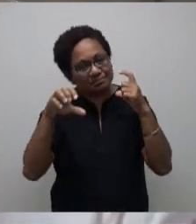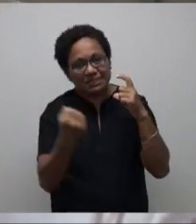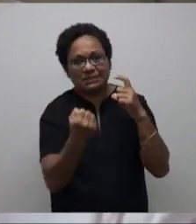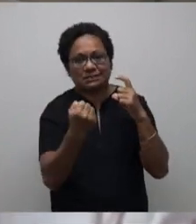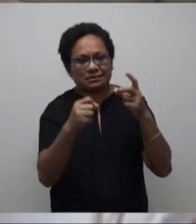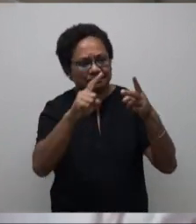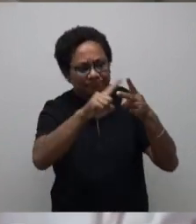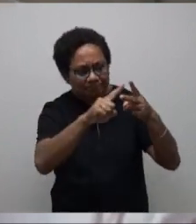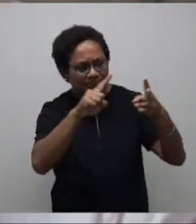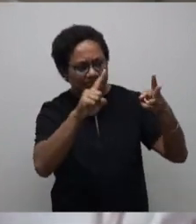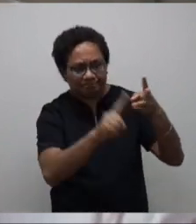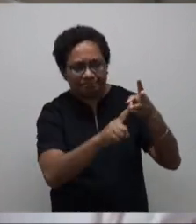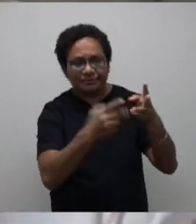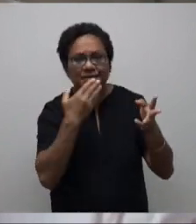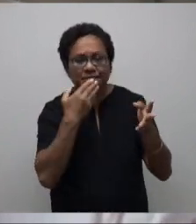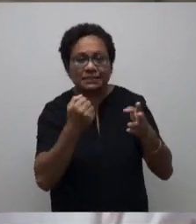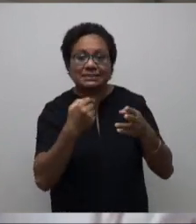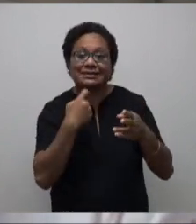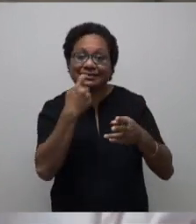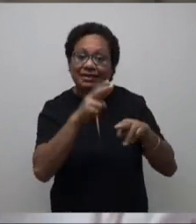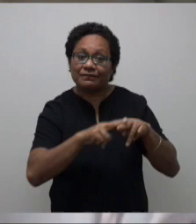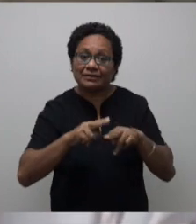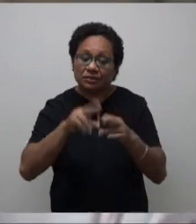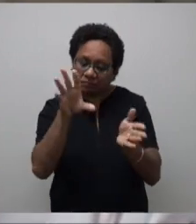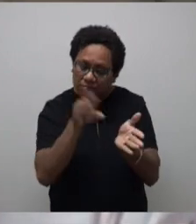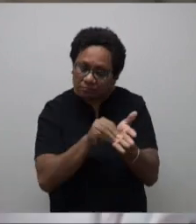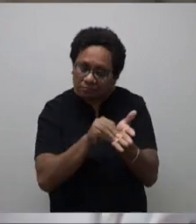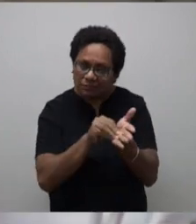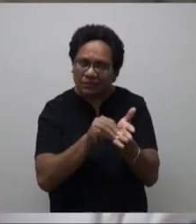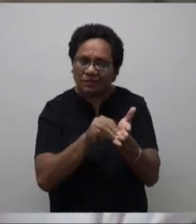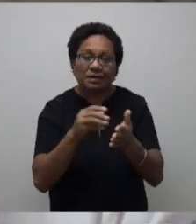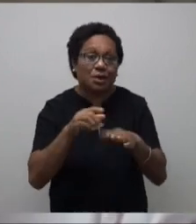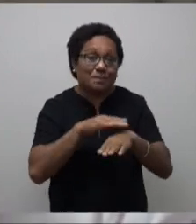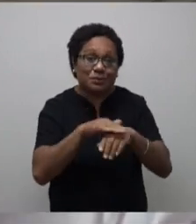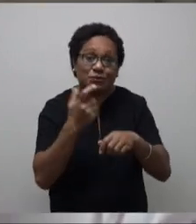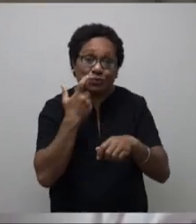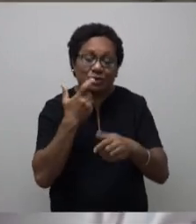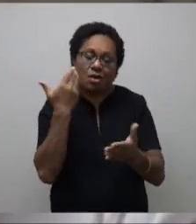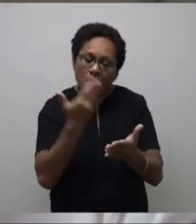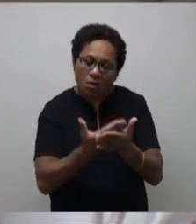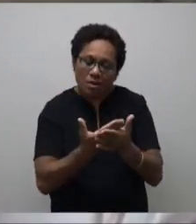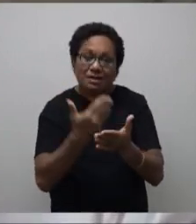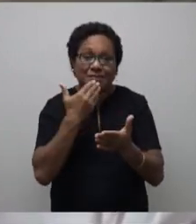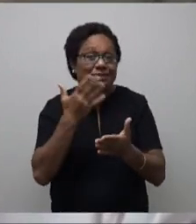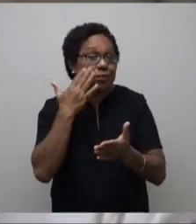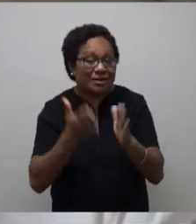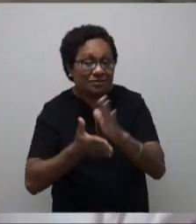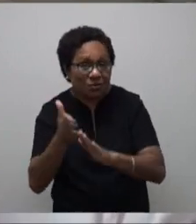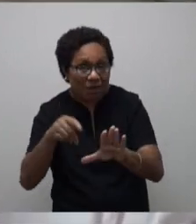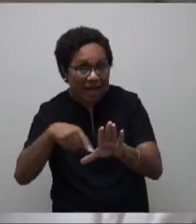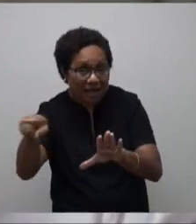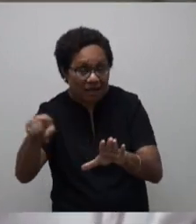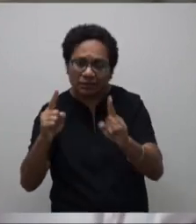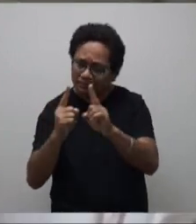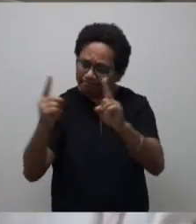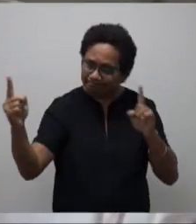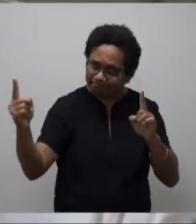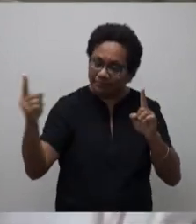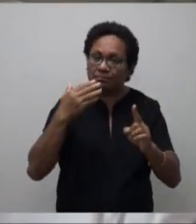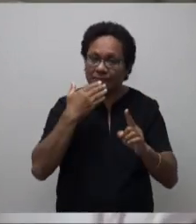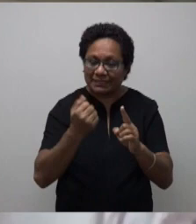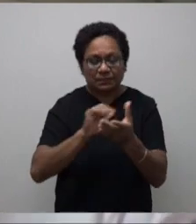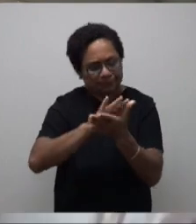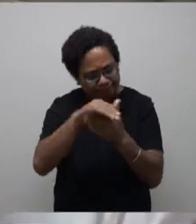Care Fiji app is installed in your phone and Bluetooth is switched on. Keep a 2-meter distance from others. Wash your hands